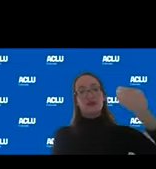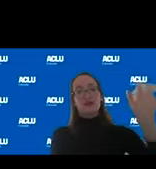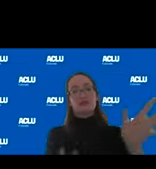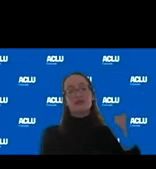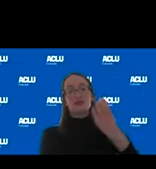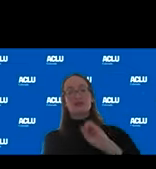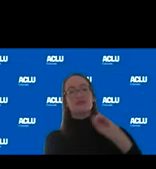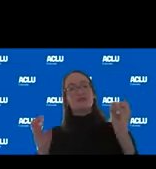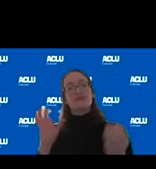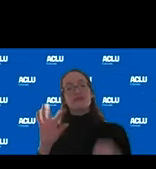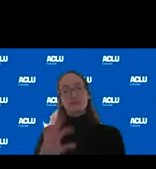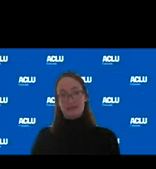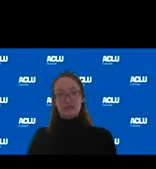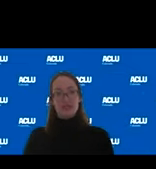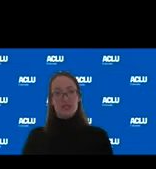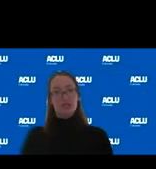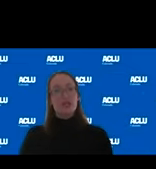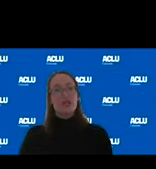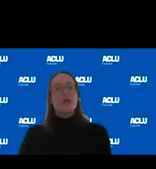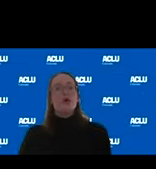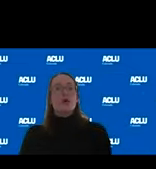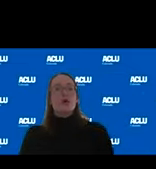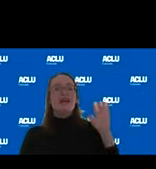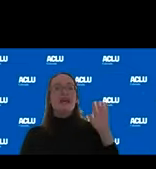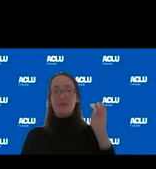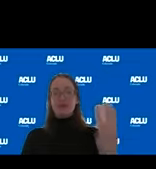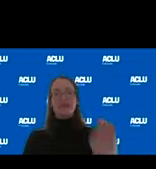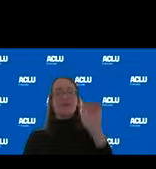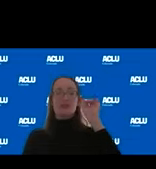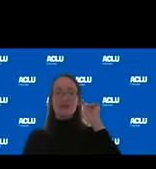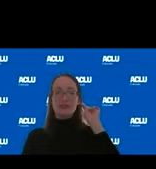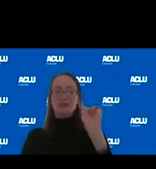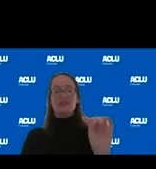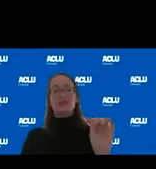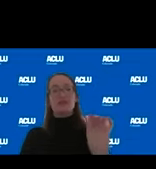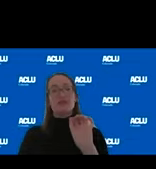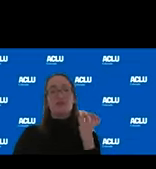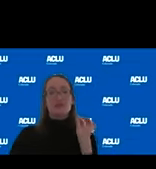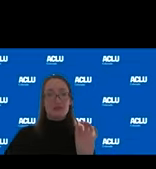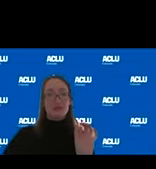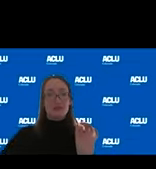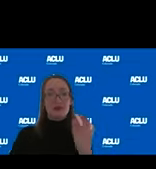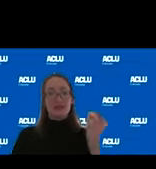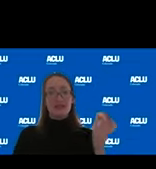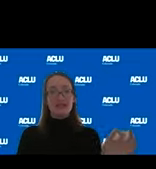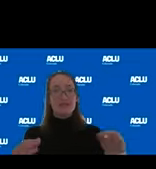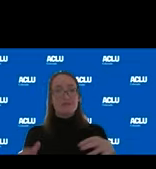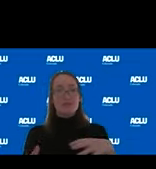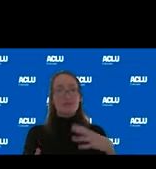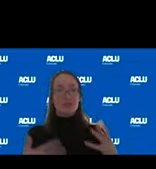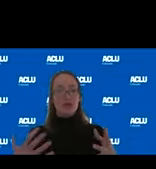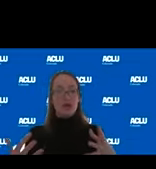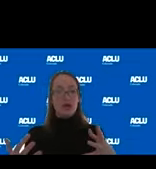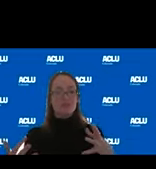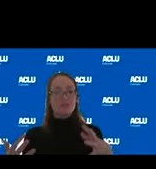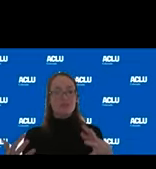you know, distinguishing misinformation from disinformation. I'm not saying there won't be disinformation all over the place about any, you